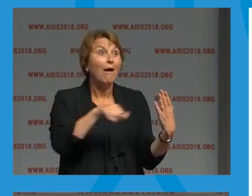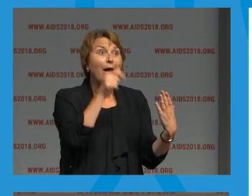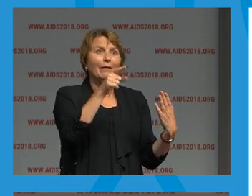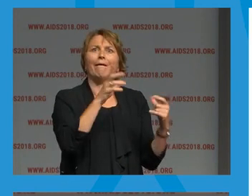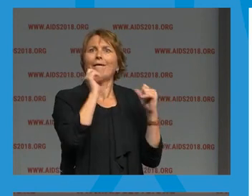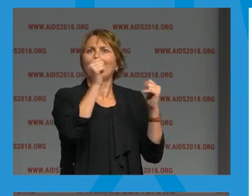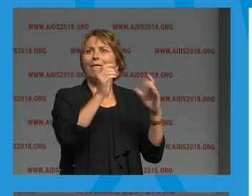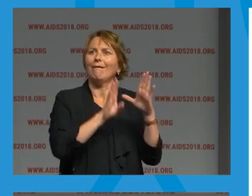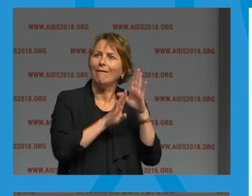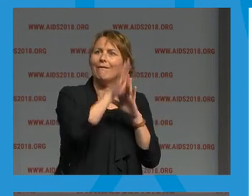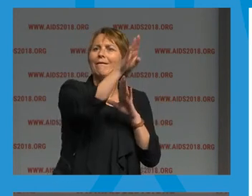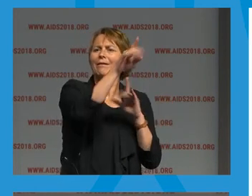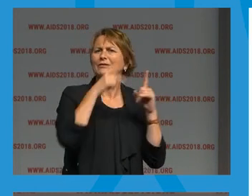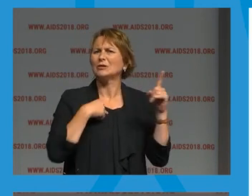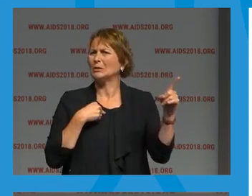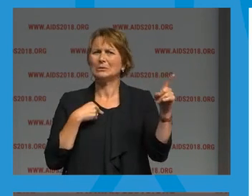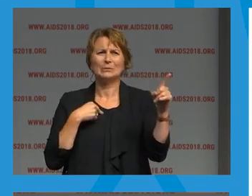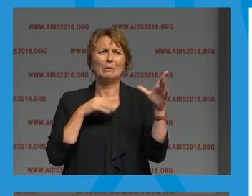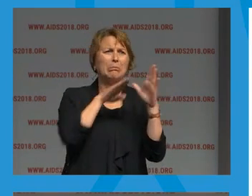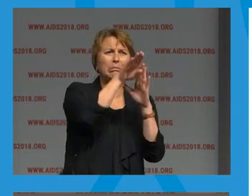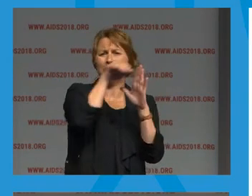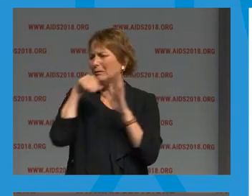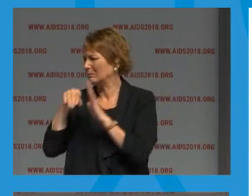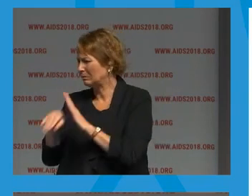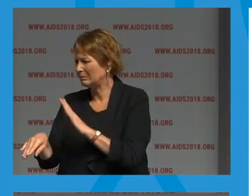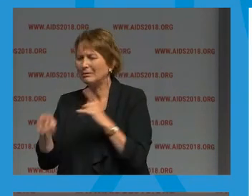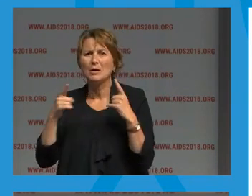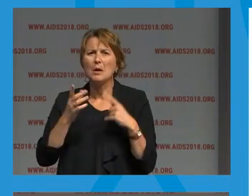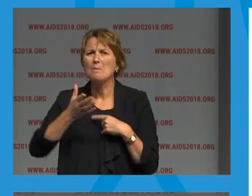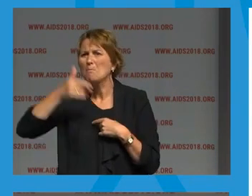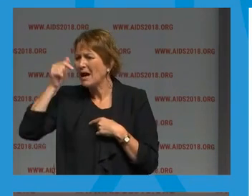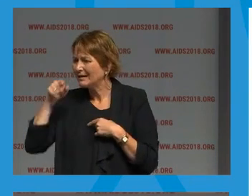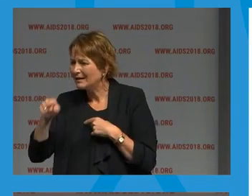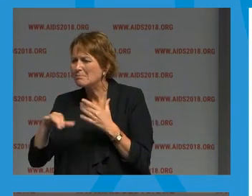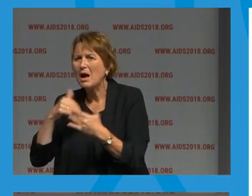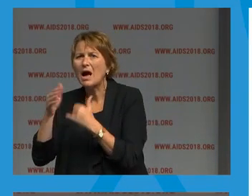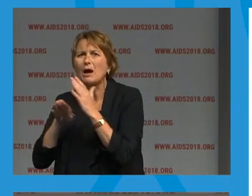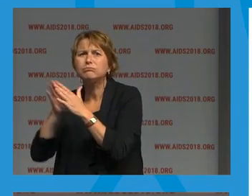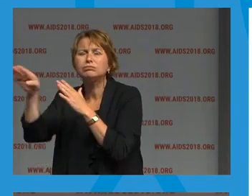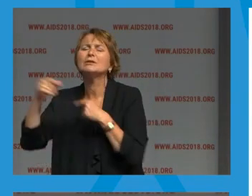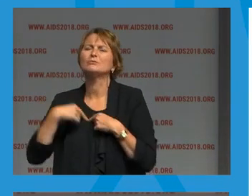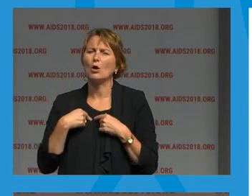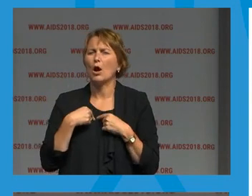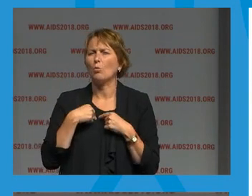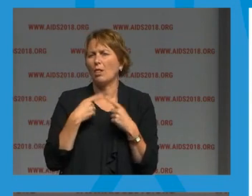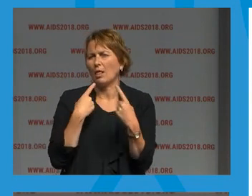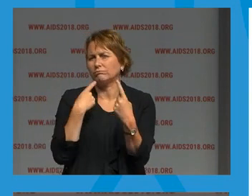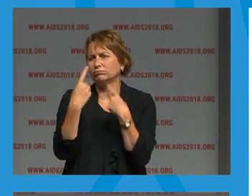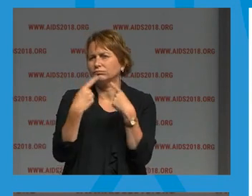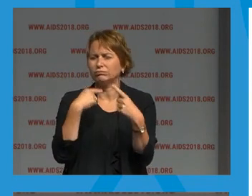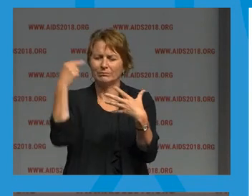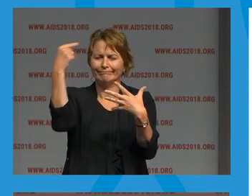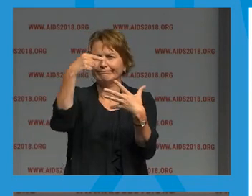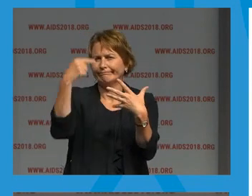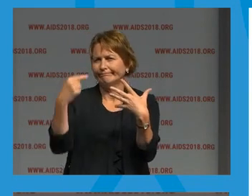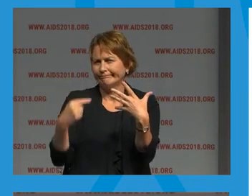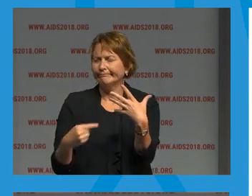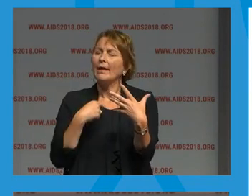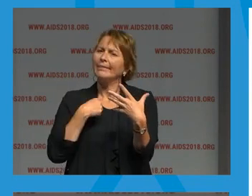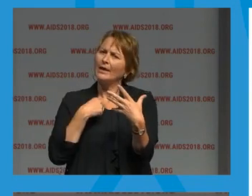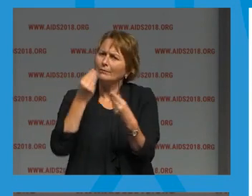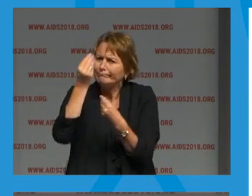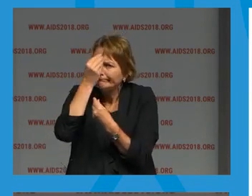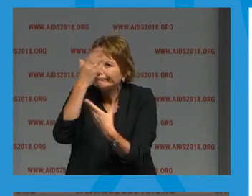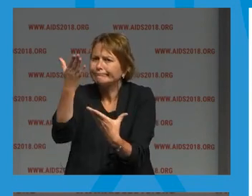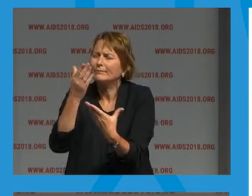us to question what are we doing and what can we do better. And I'm going to go through some of the areas and just give you a little bit of my insights